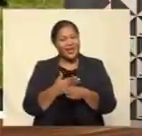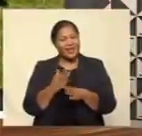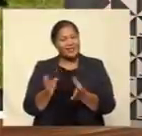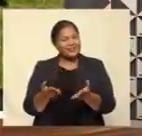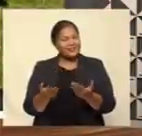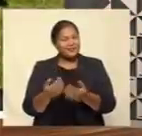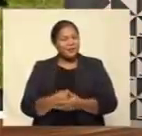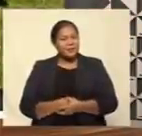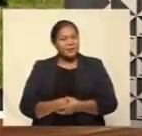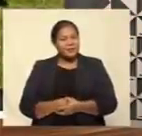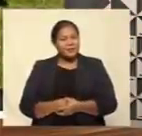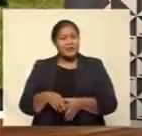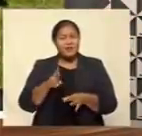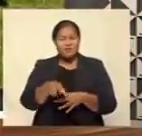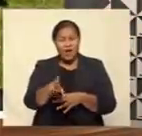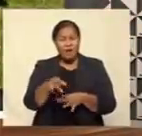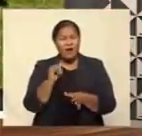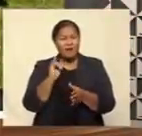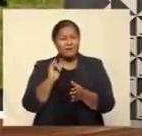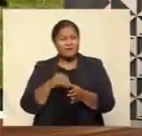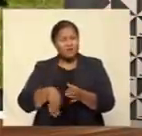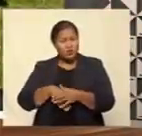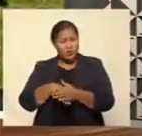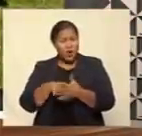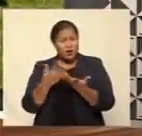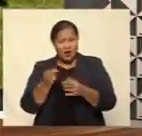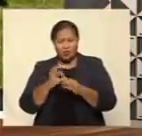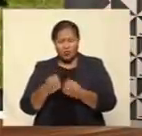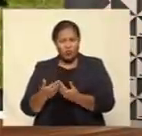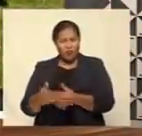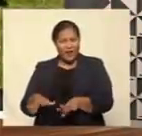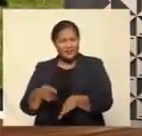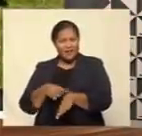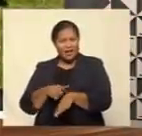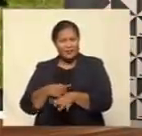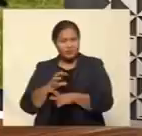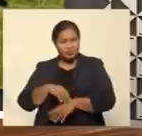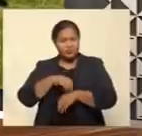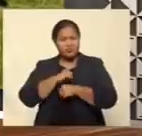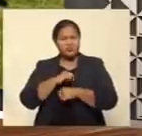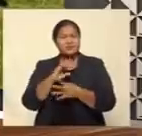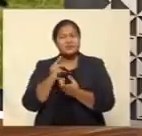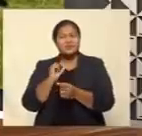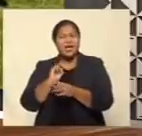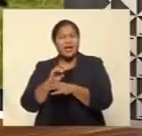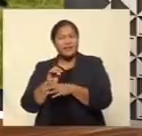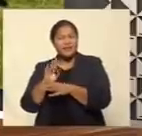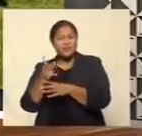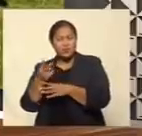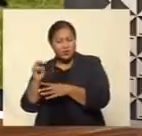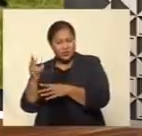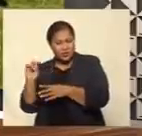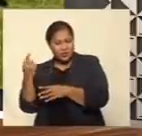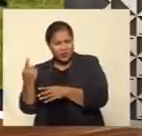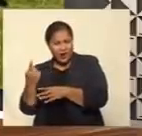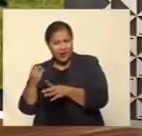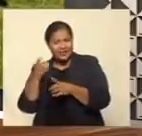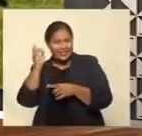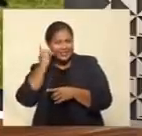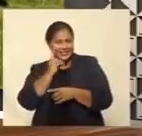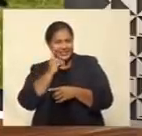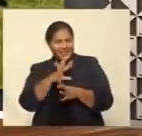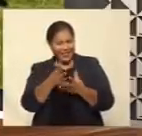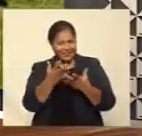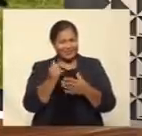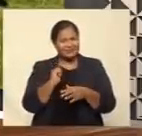The Rio football side is not wasting any time keeping its guard up as it vies for the 2021 Digicel Premier League title. The side